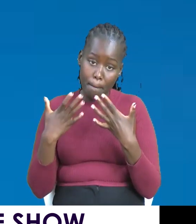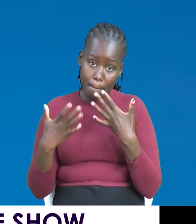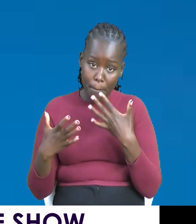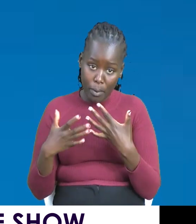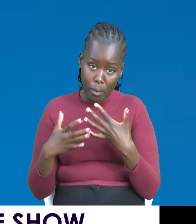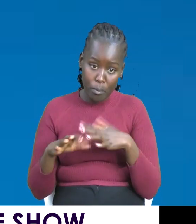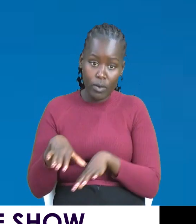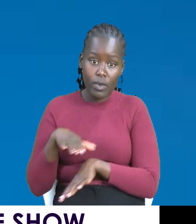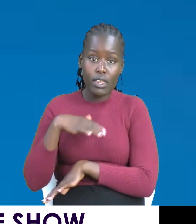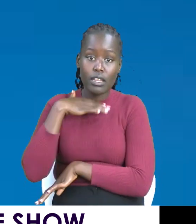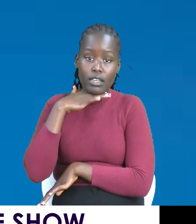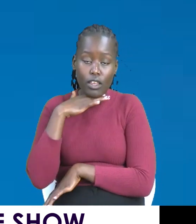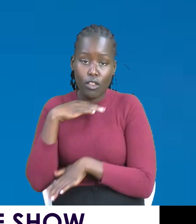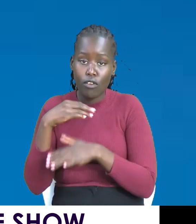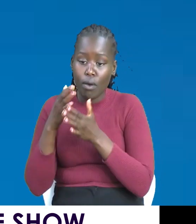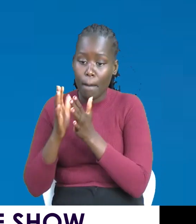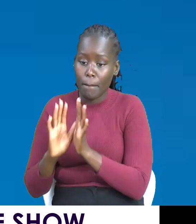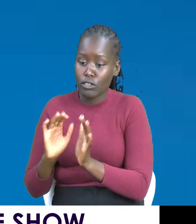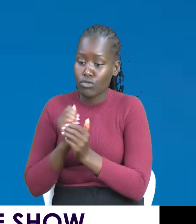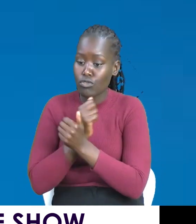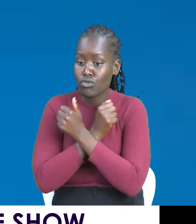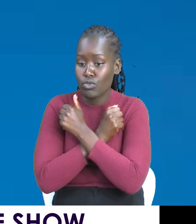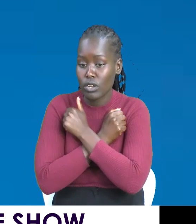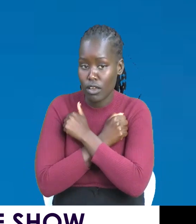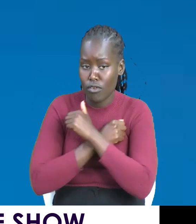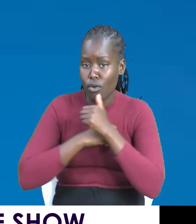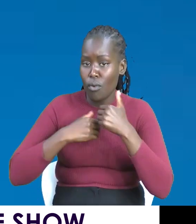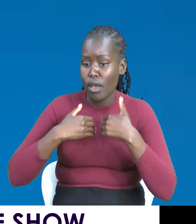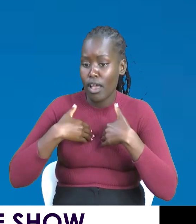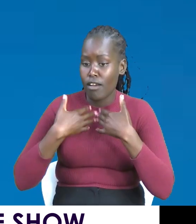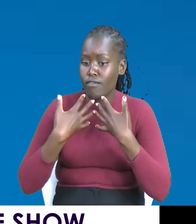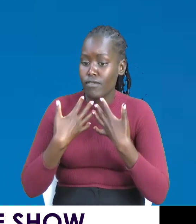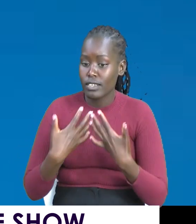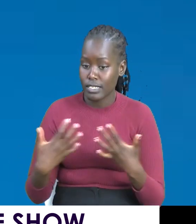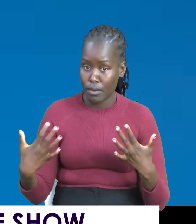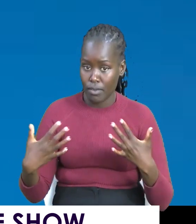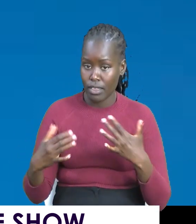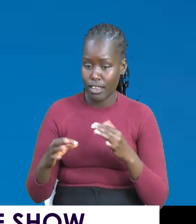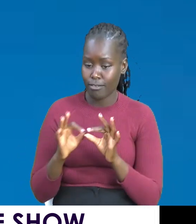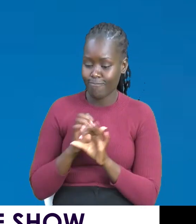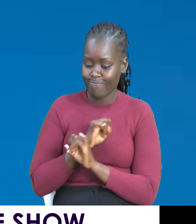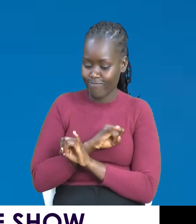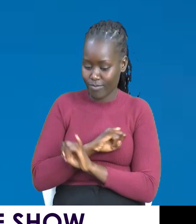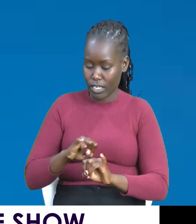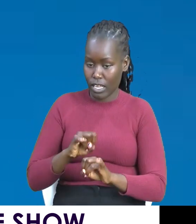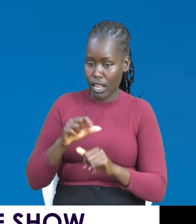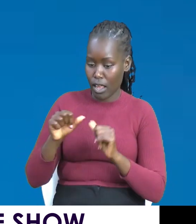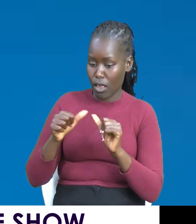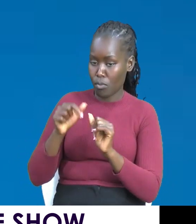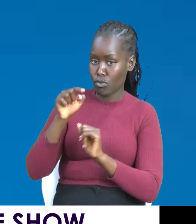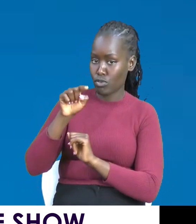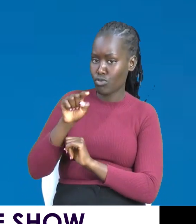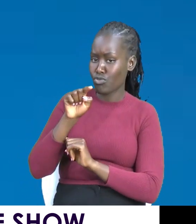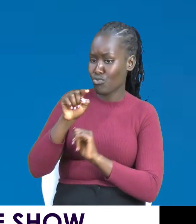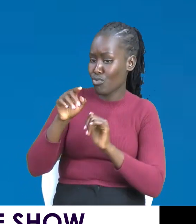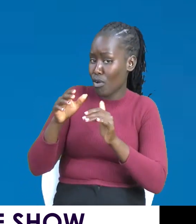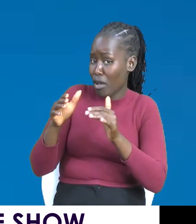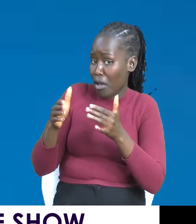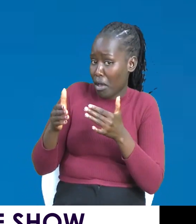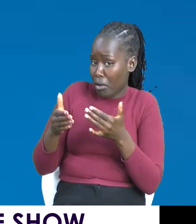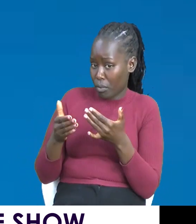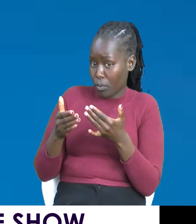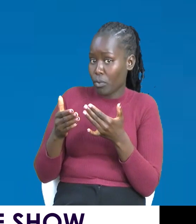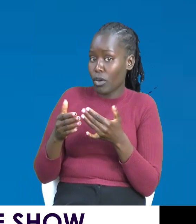the death of a loved one. There is something pure about you, just the way you are.